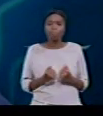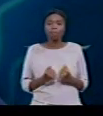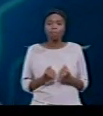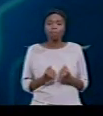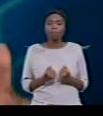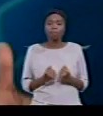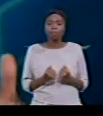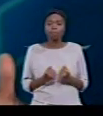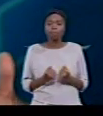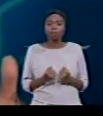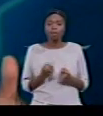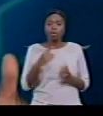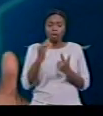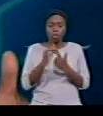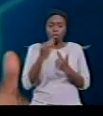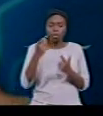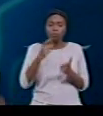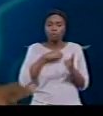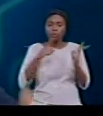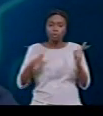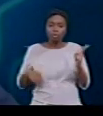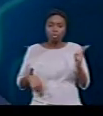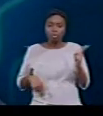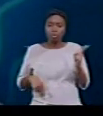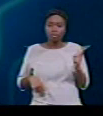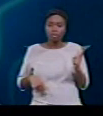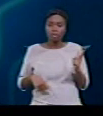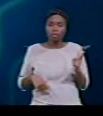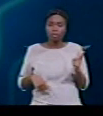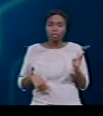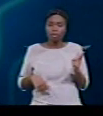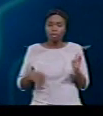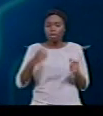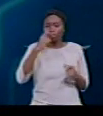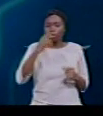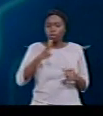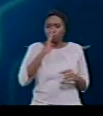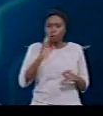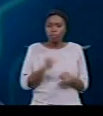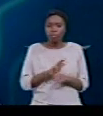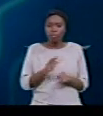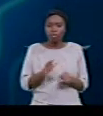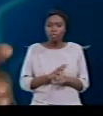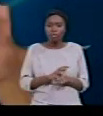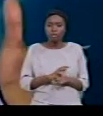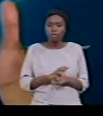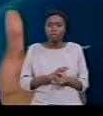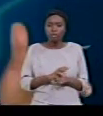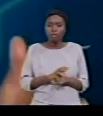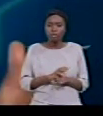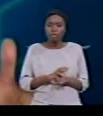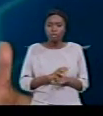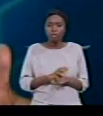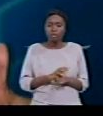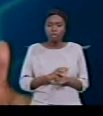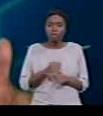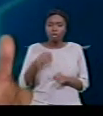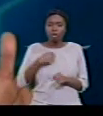The word of God must be accomplished. We live in an age